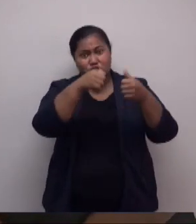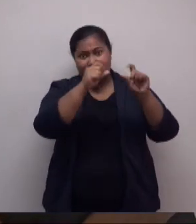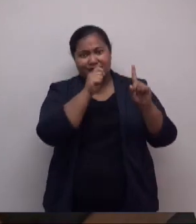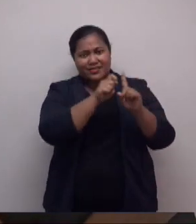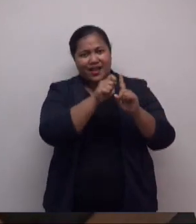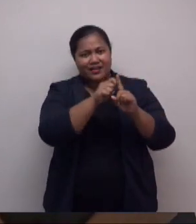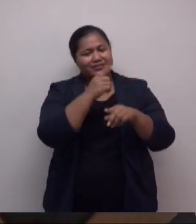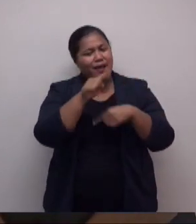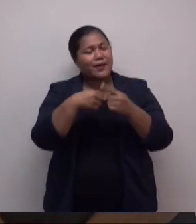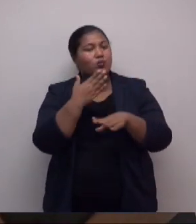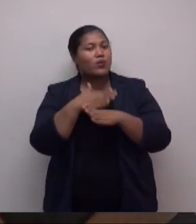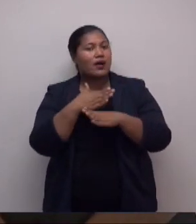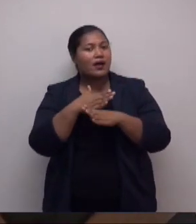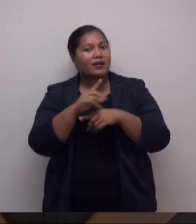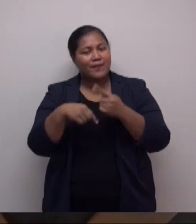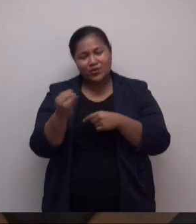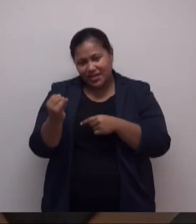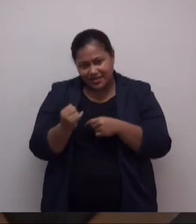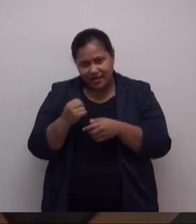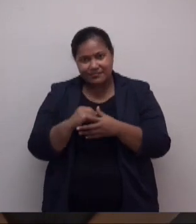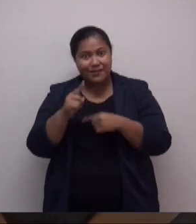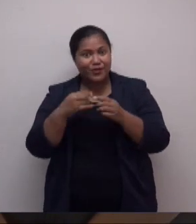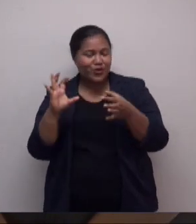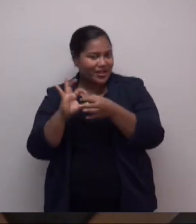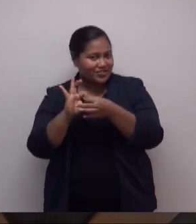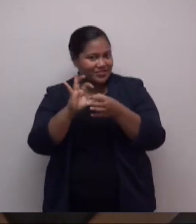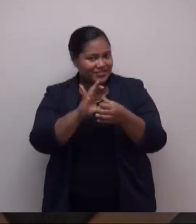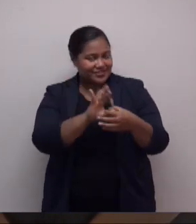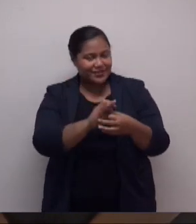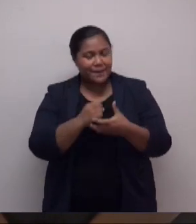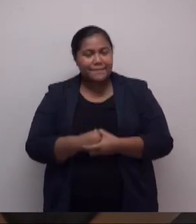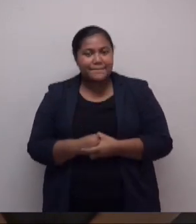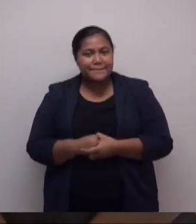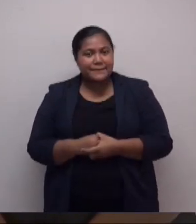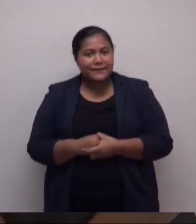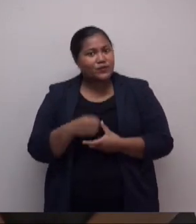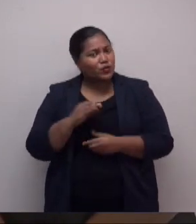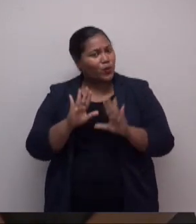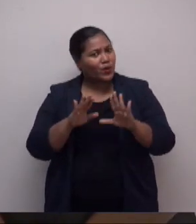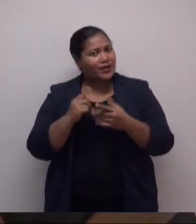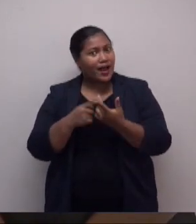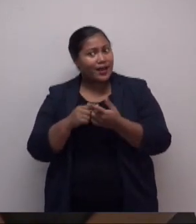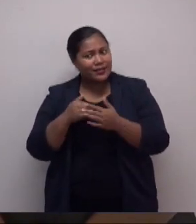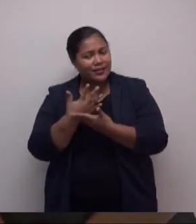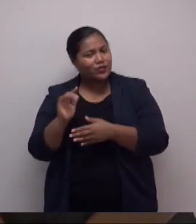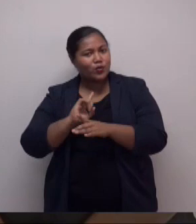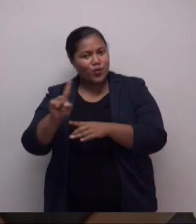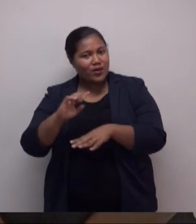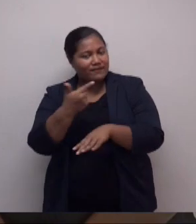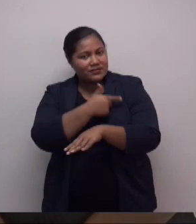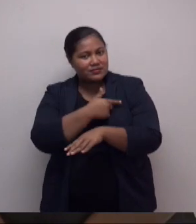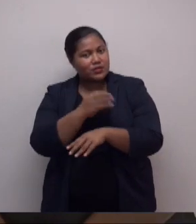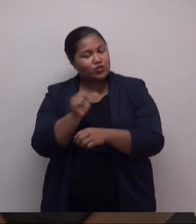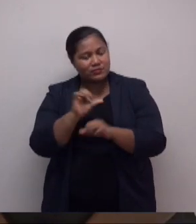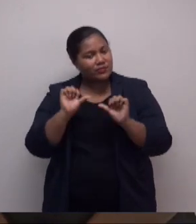about jobs, about income, and connection. Don't wait another day to be vaccinated. Be protected and